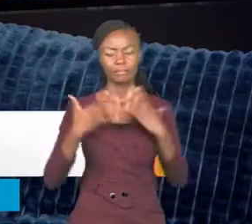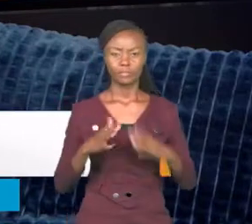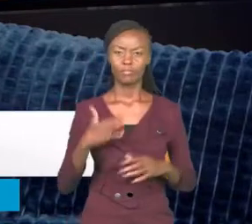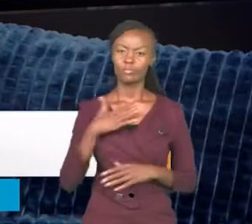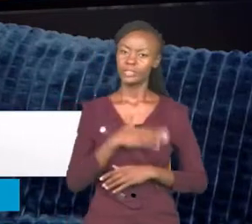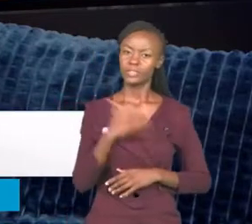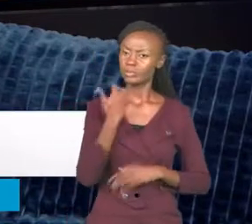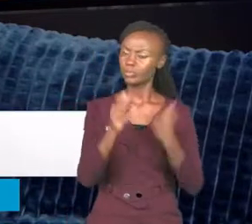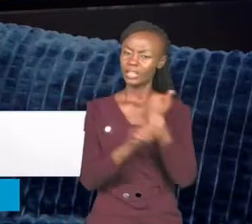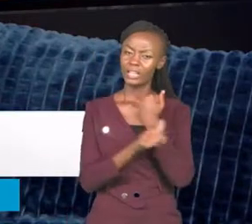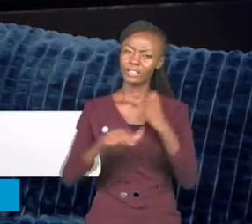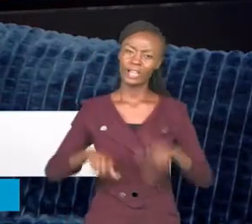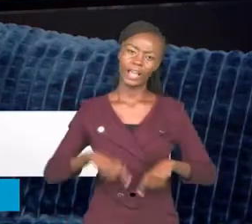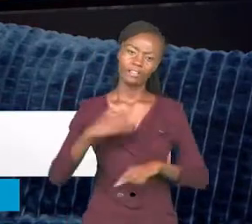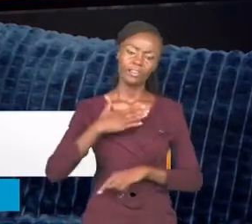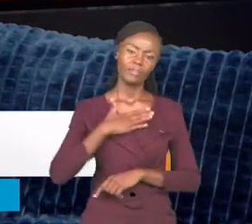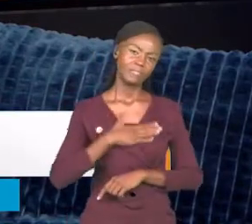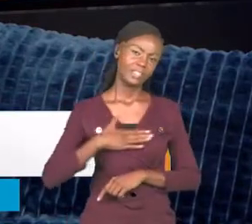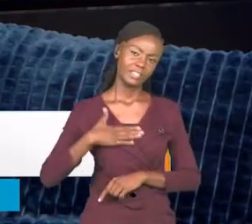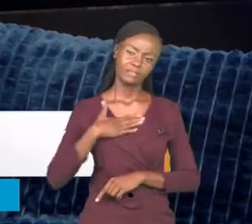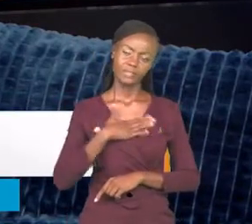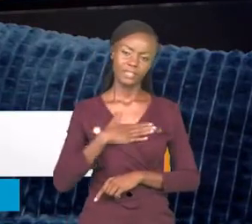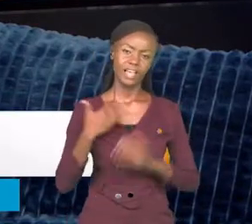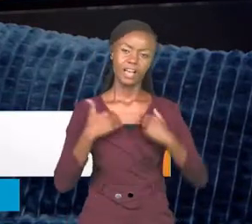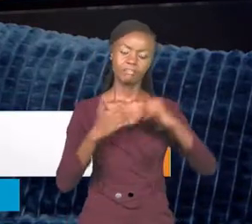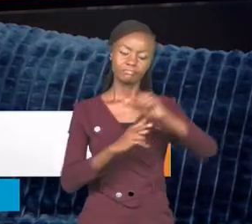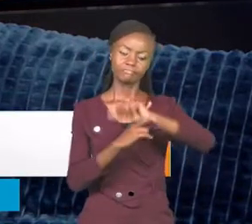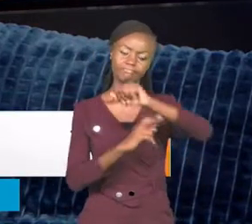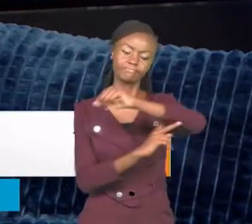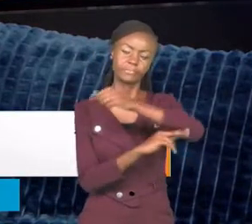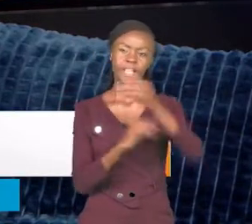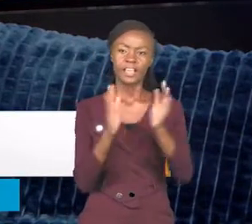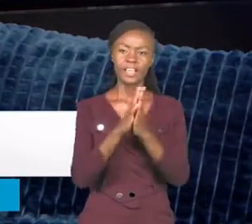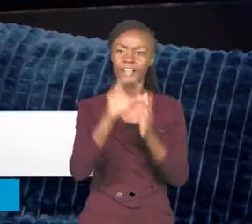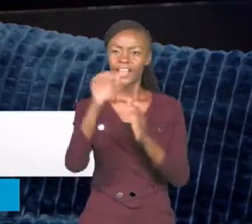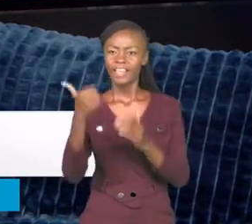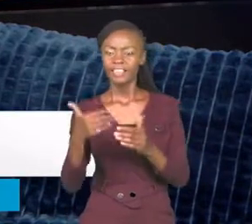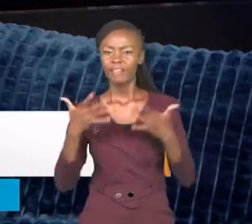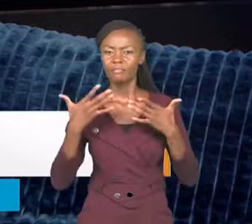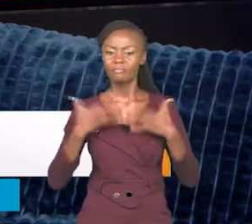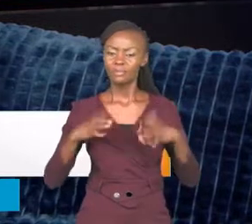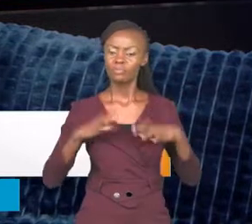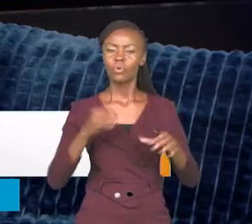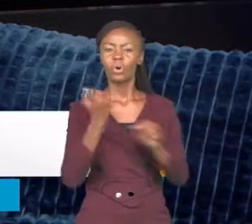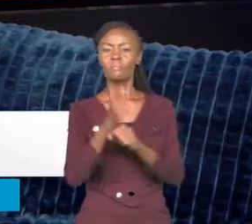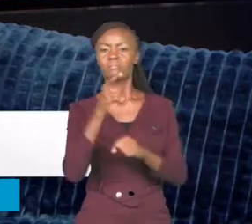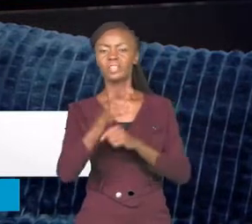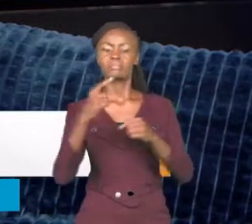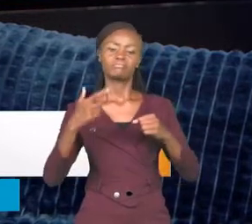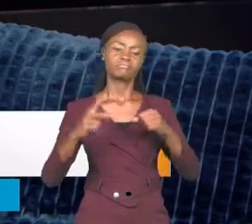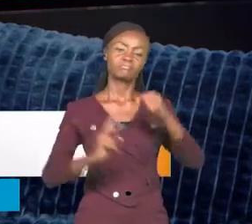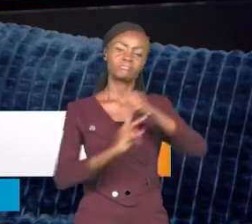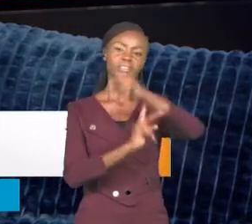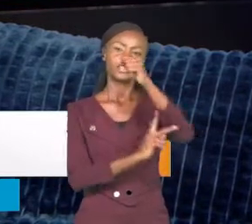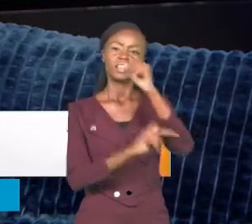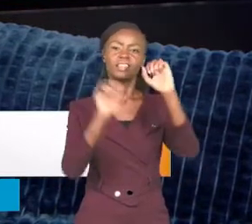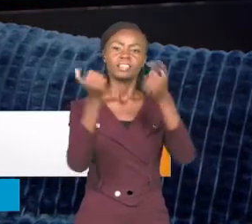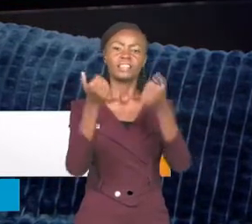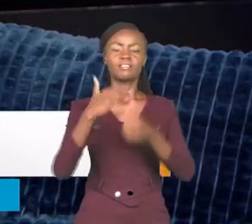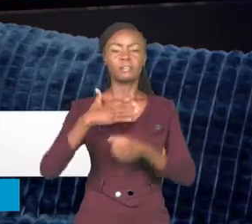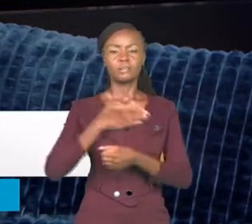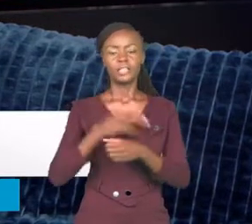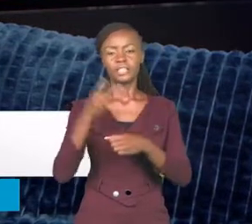lives in danger, please, flyovers, these people, I made the flyovers for you to be safe and just try and use them